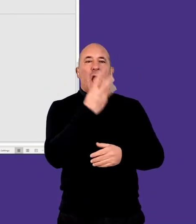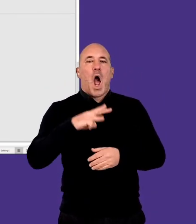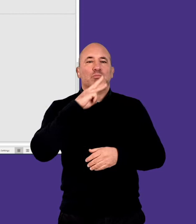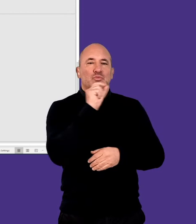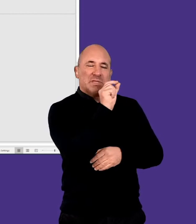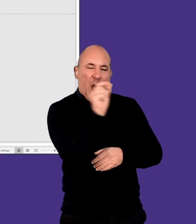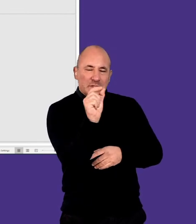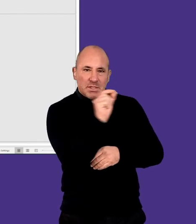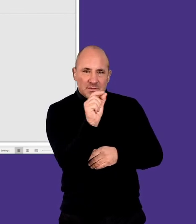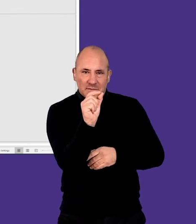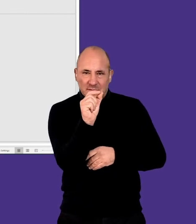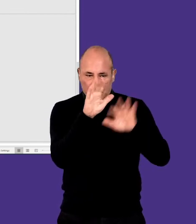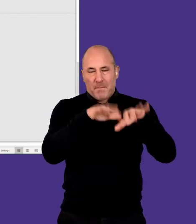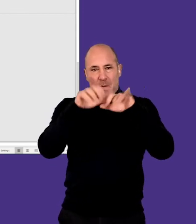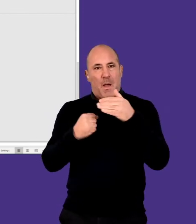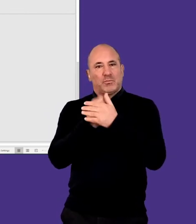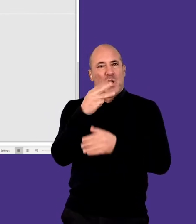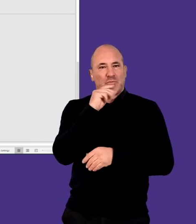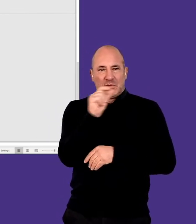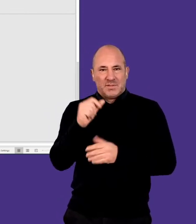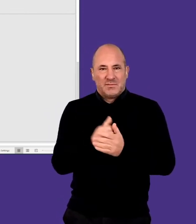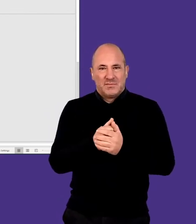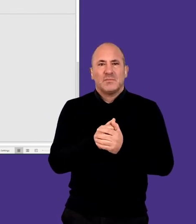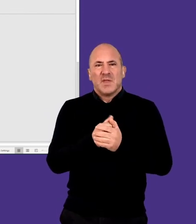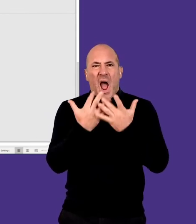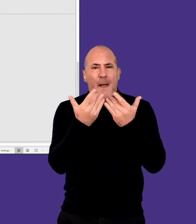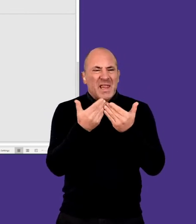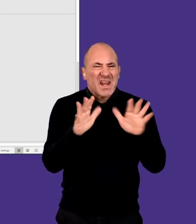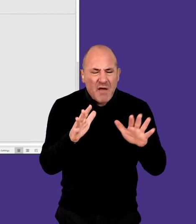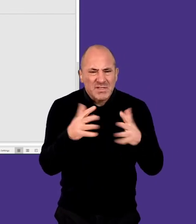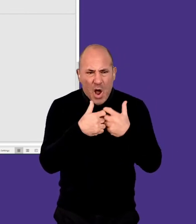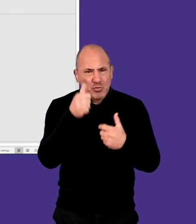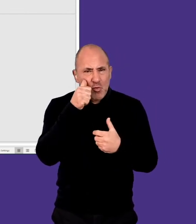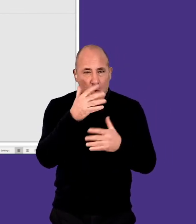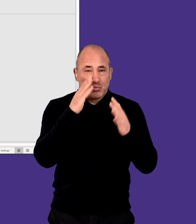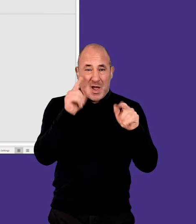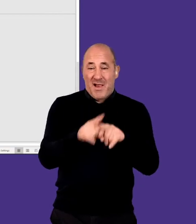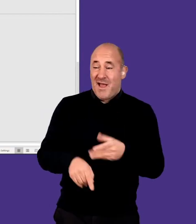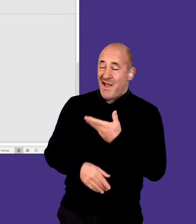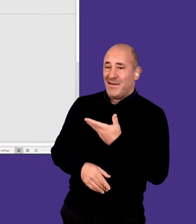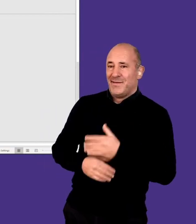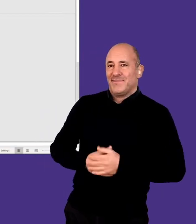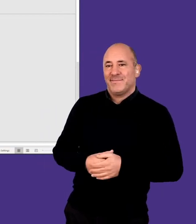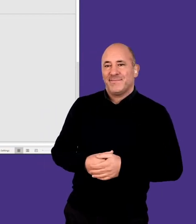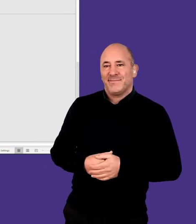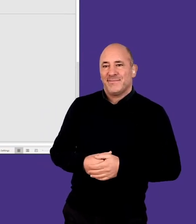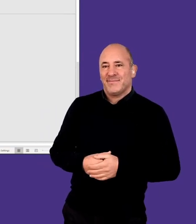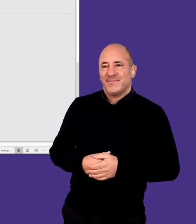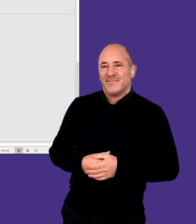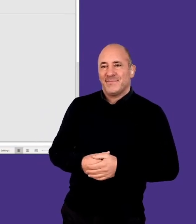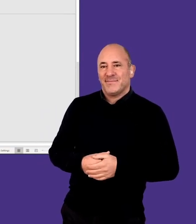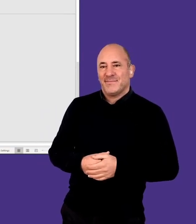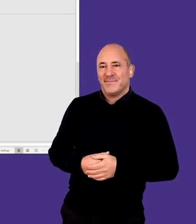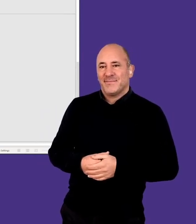characters to complete your answer. You can check your remaining character count by clicking on another cell like